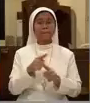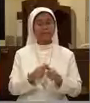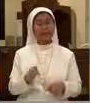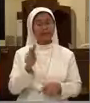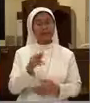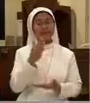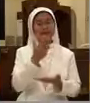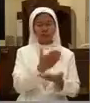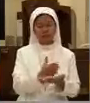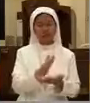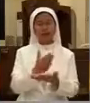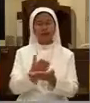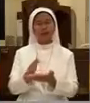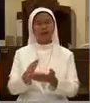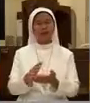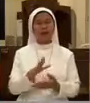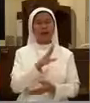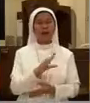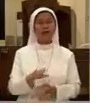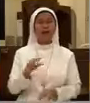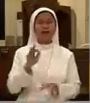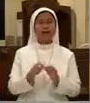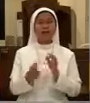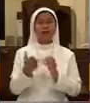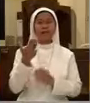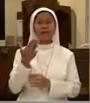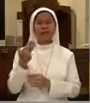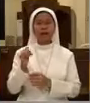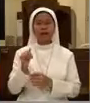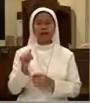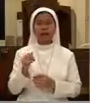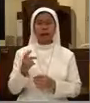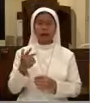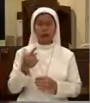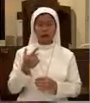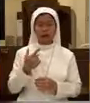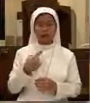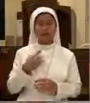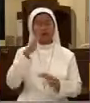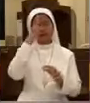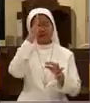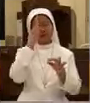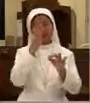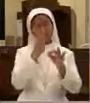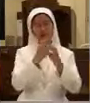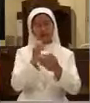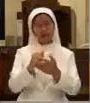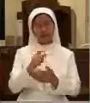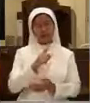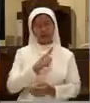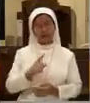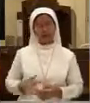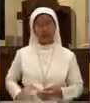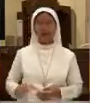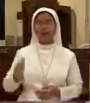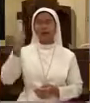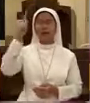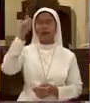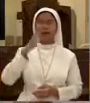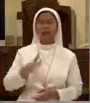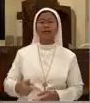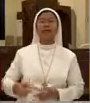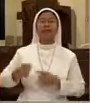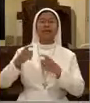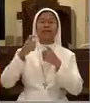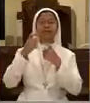if they've reached faith in the Lord, that is God's gift. It is not